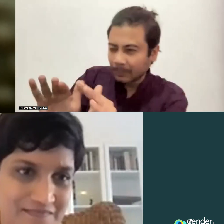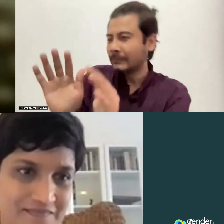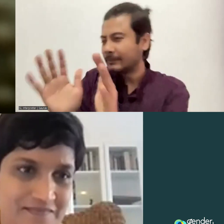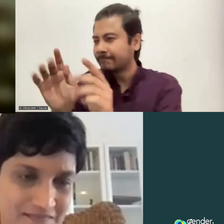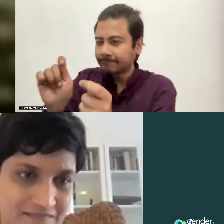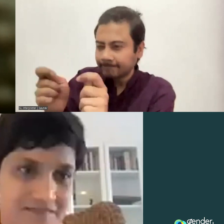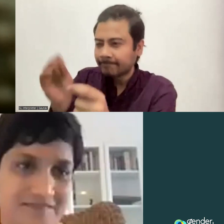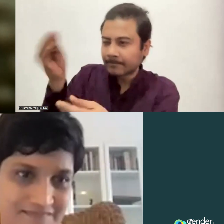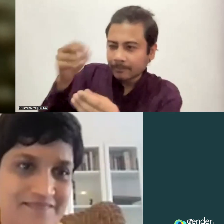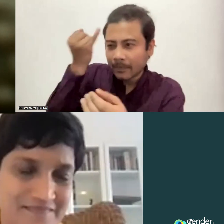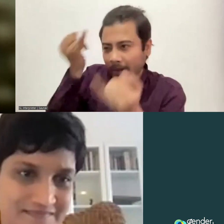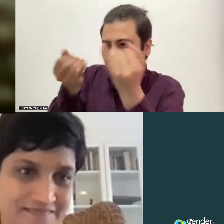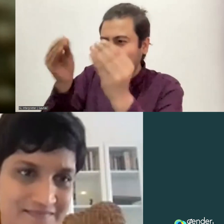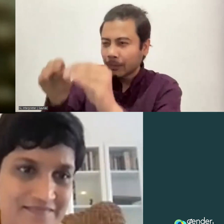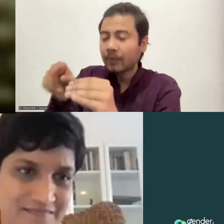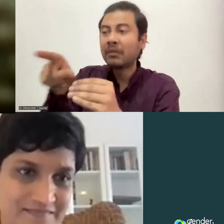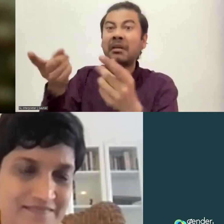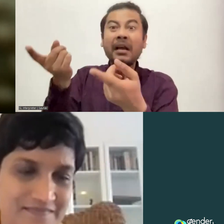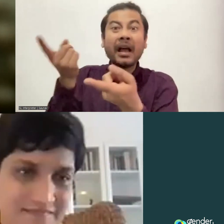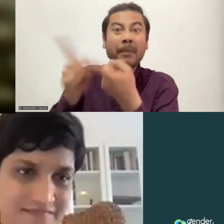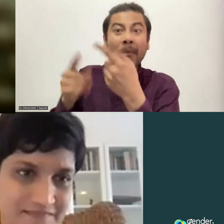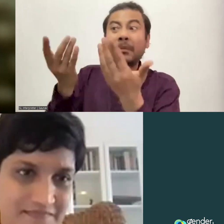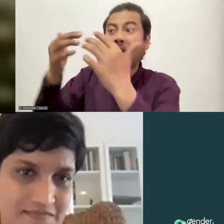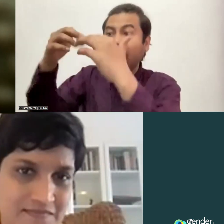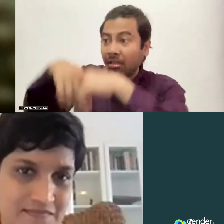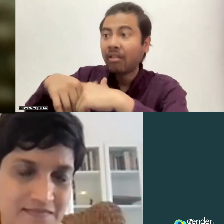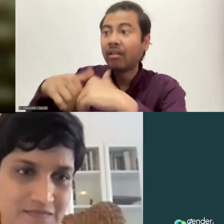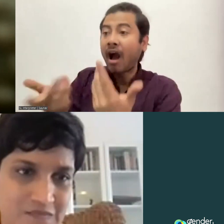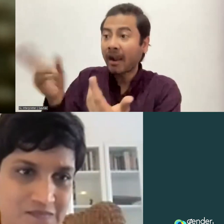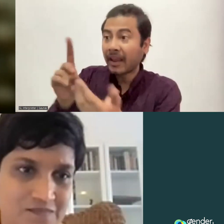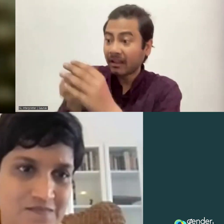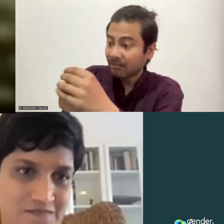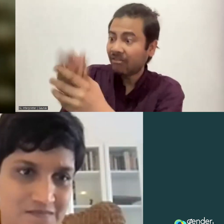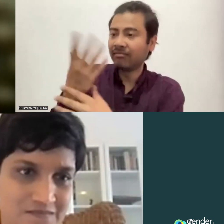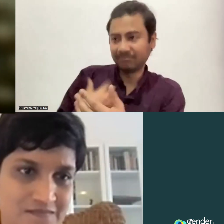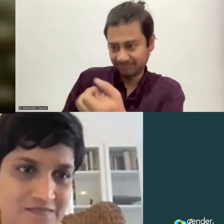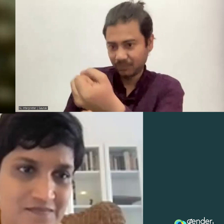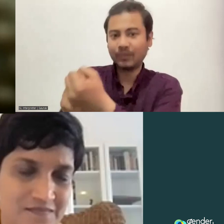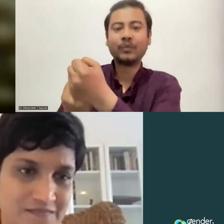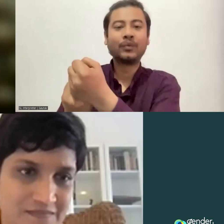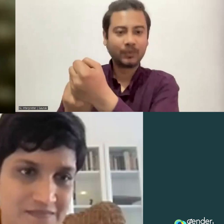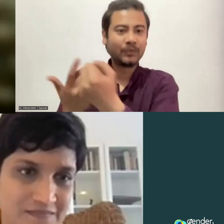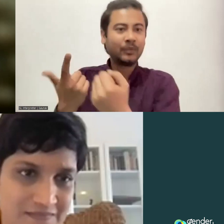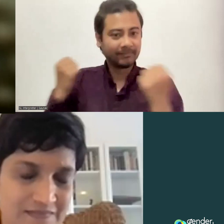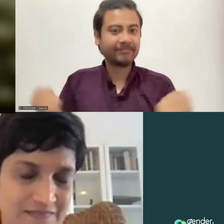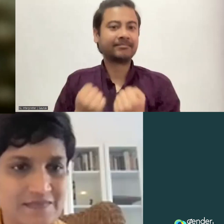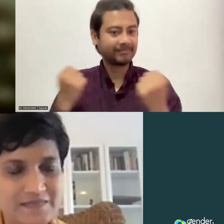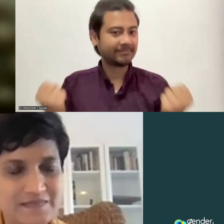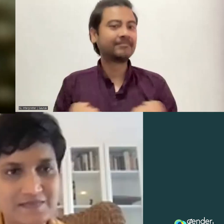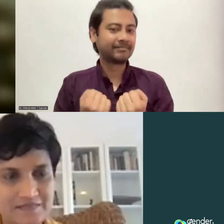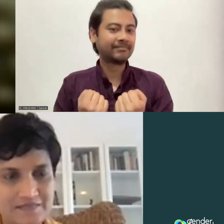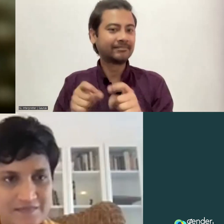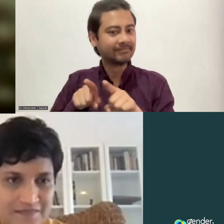again. So much in terms of how we all like to think about it. Over these years of experience